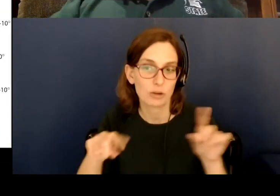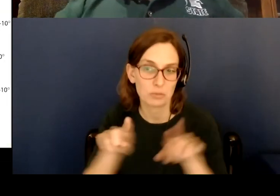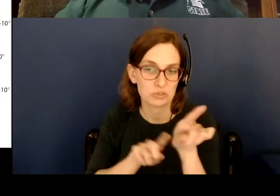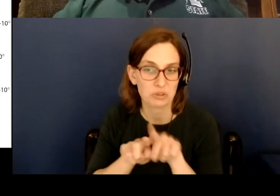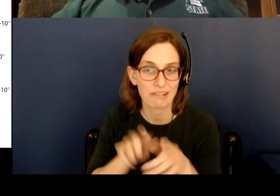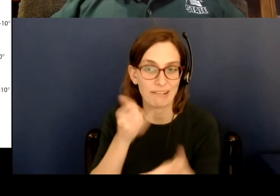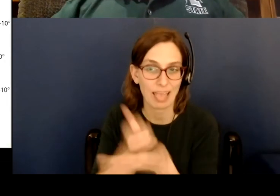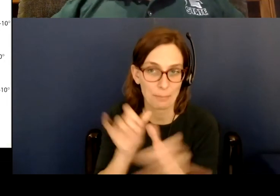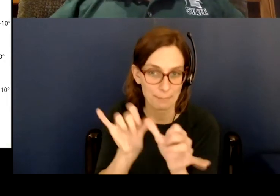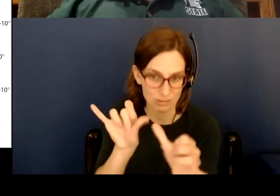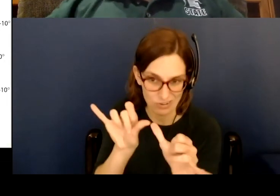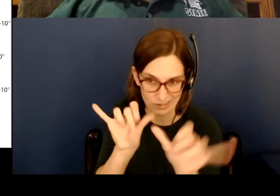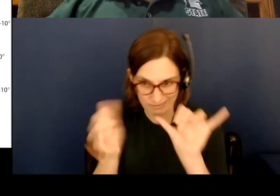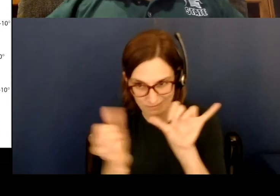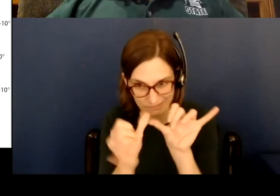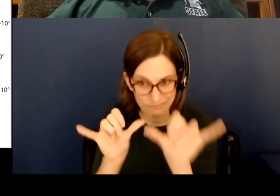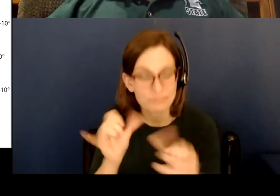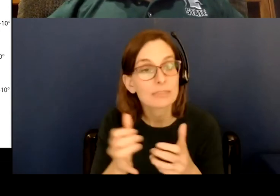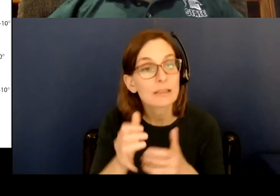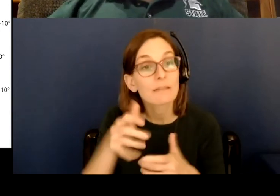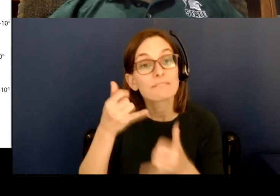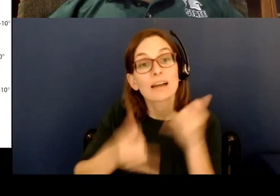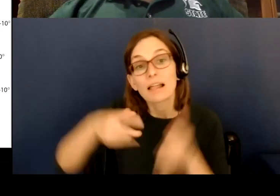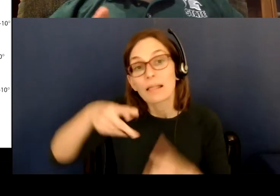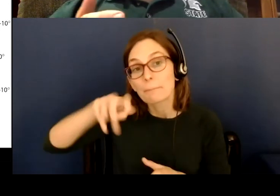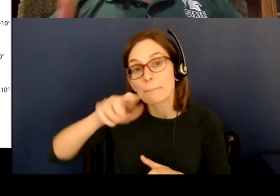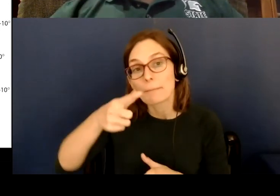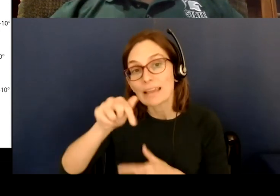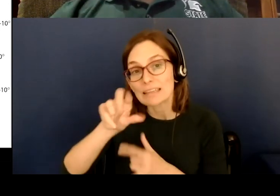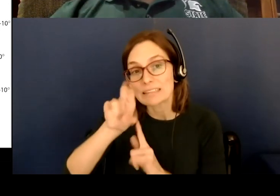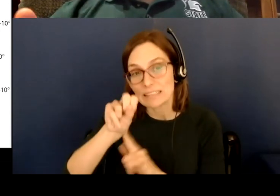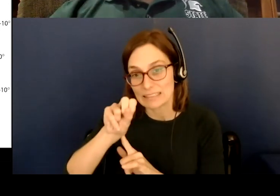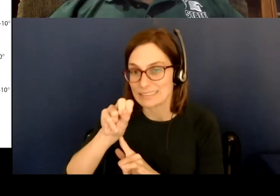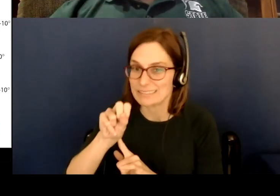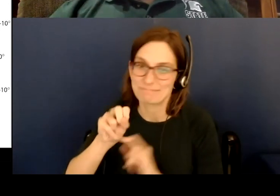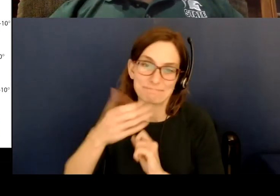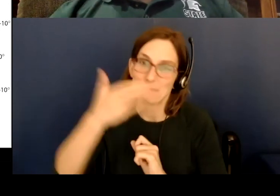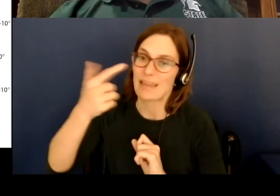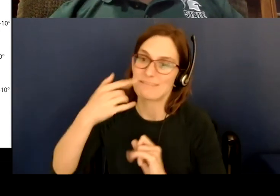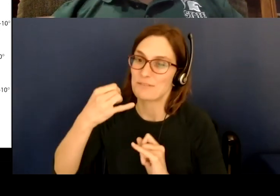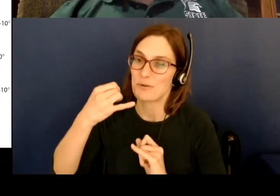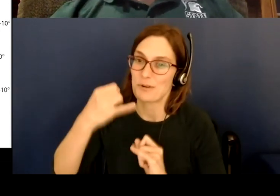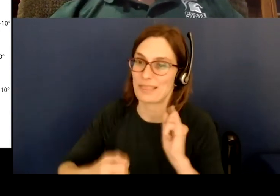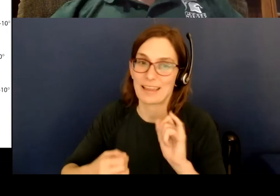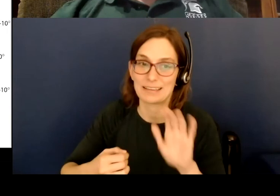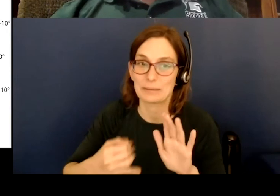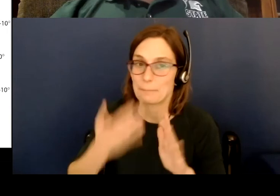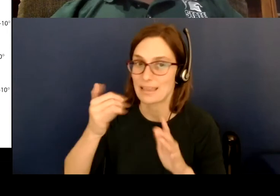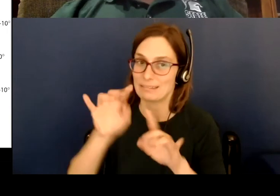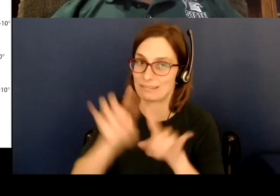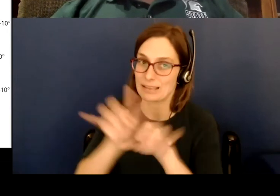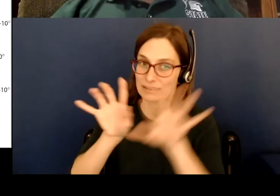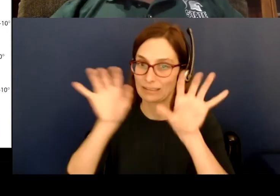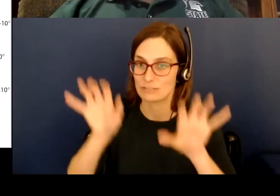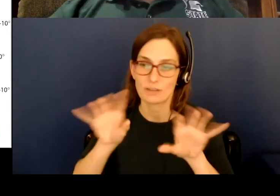And now finally, Pegasus. Pegasus is, I saved the best constellation in a way for last,